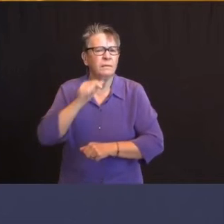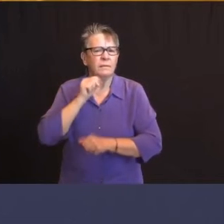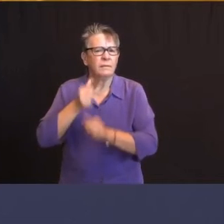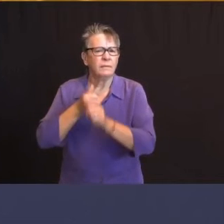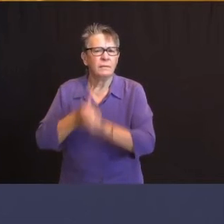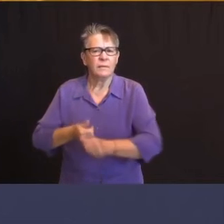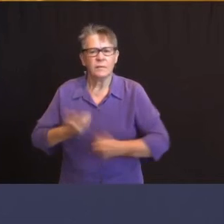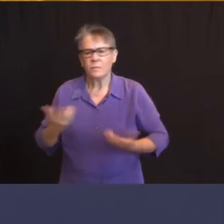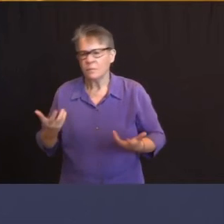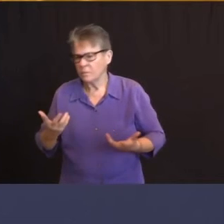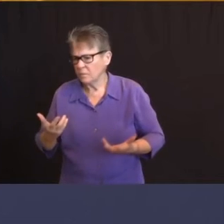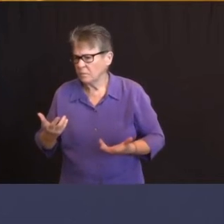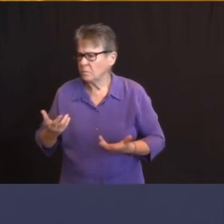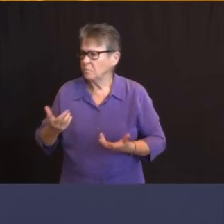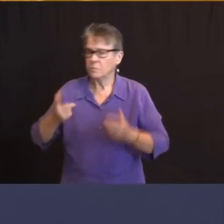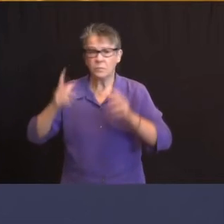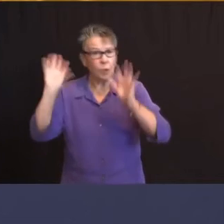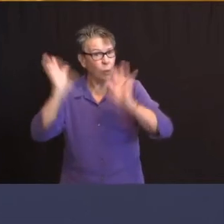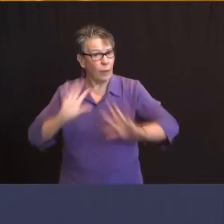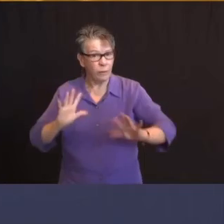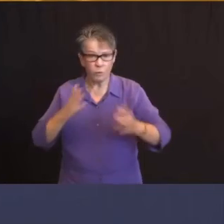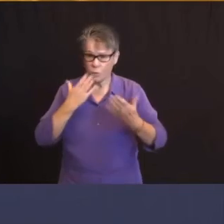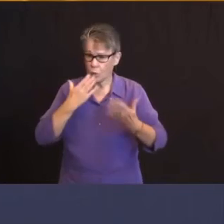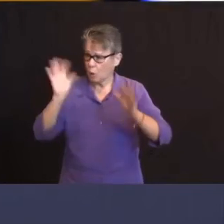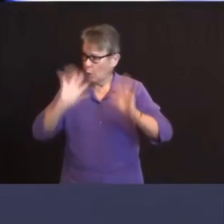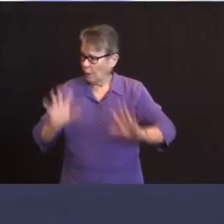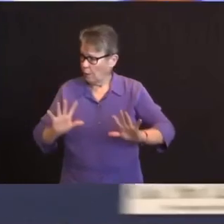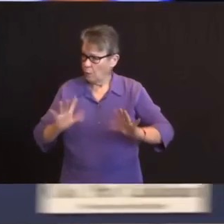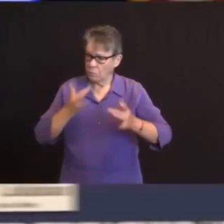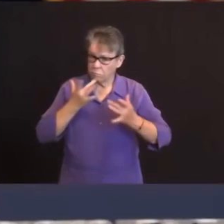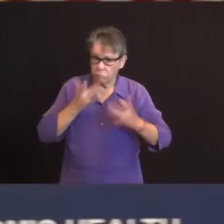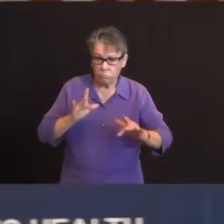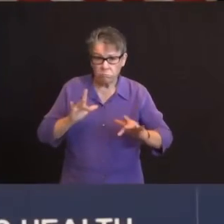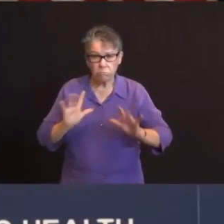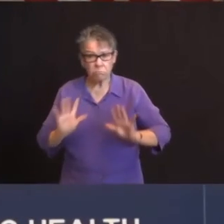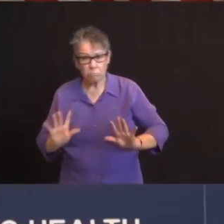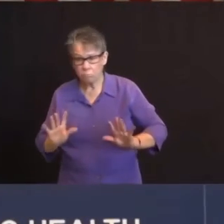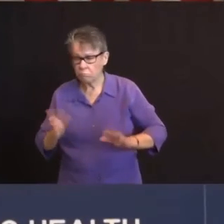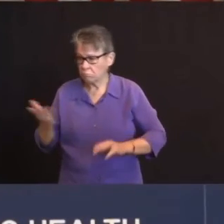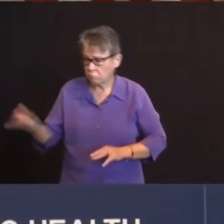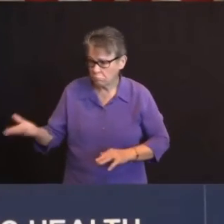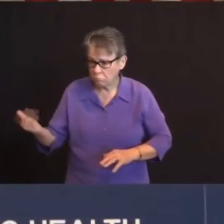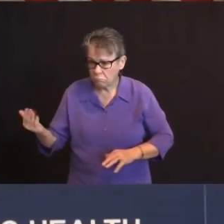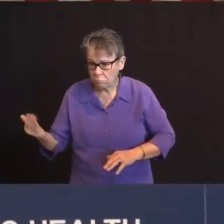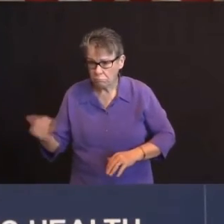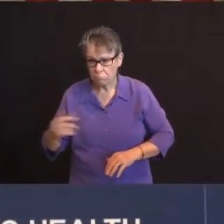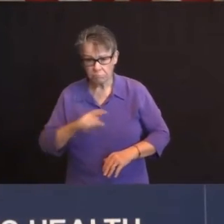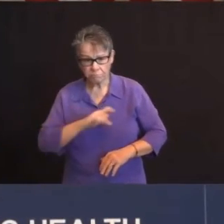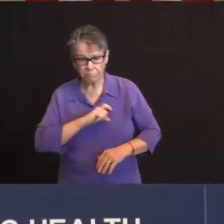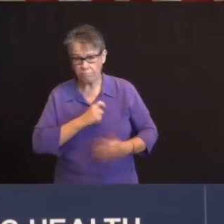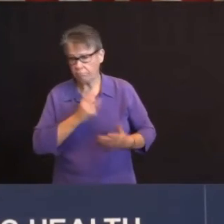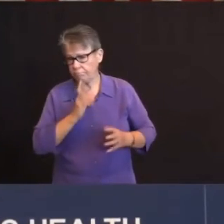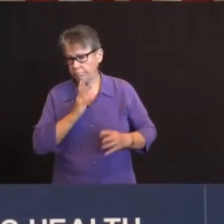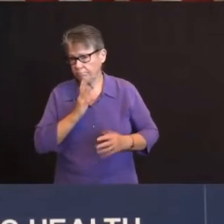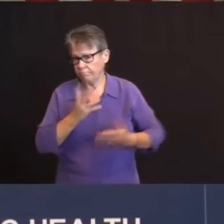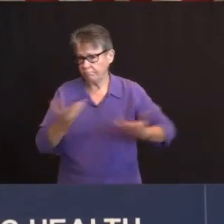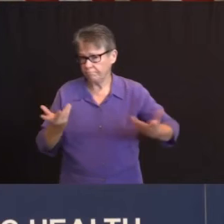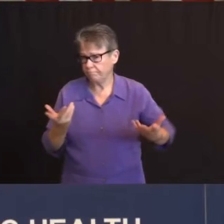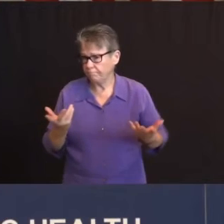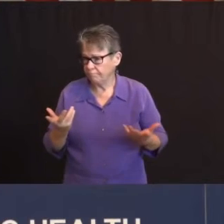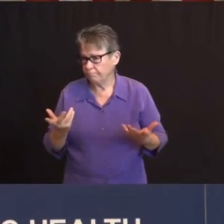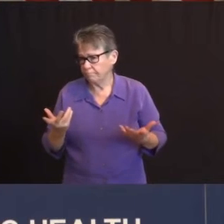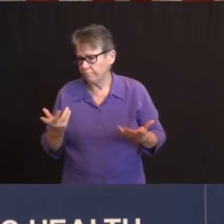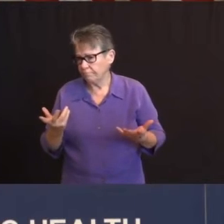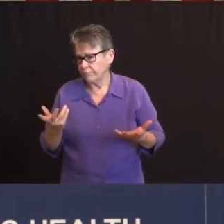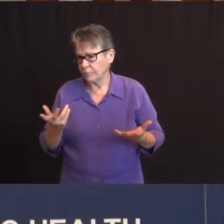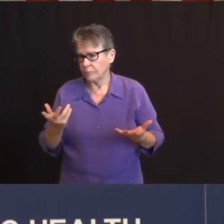into Saturday. Over to you, and thank you for your leadership. Thank you, Governor. Good afternoon. The governor touched upon the two from Patterson.